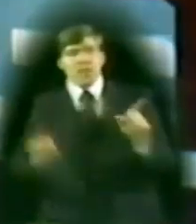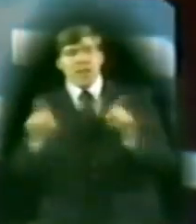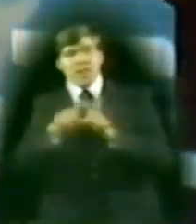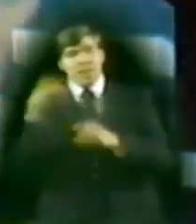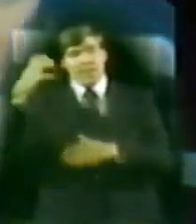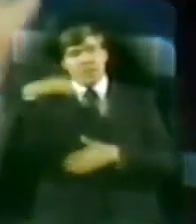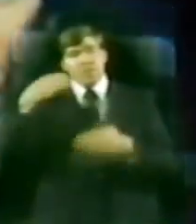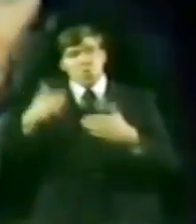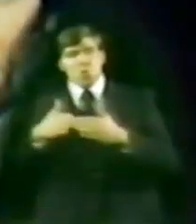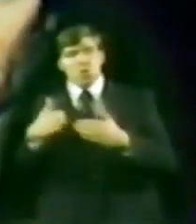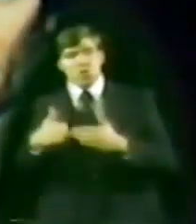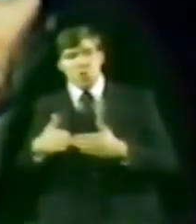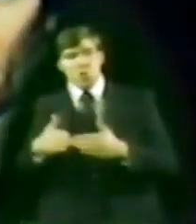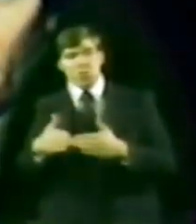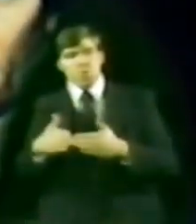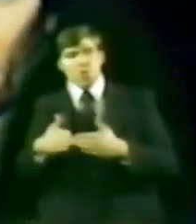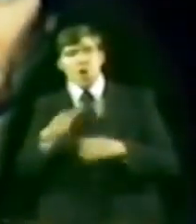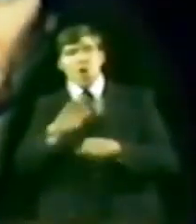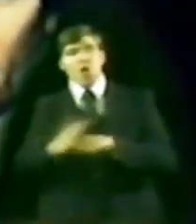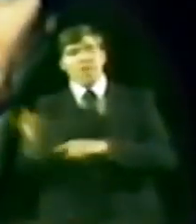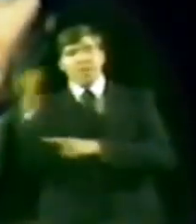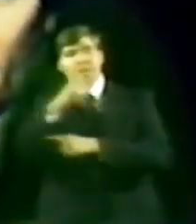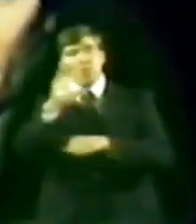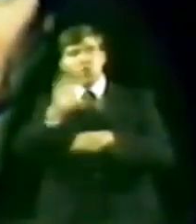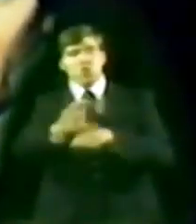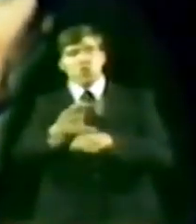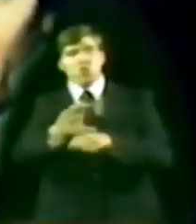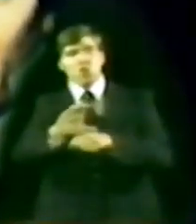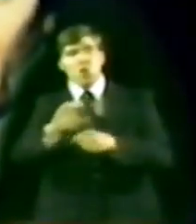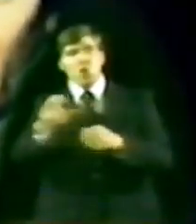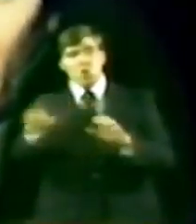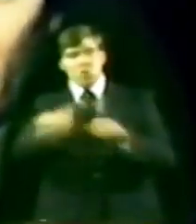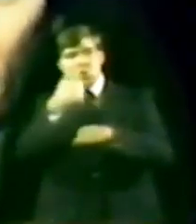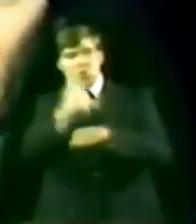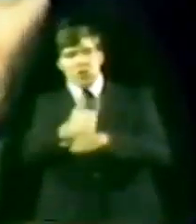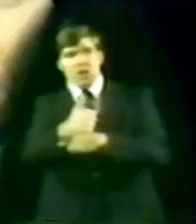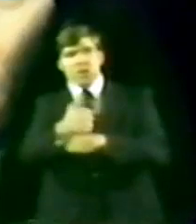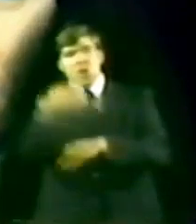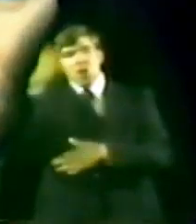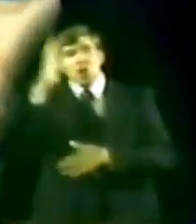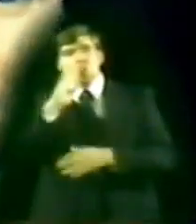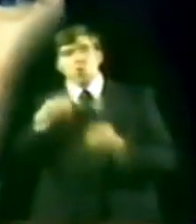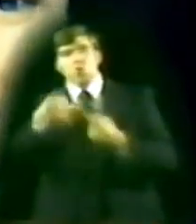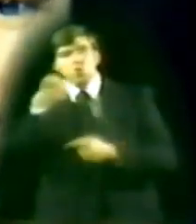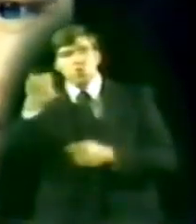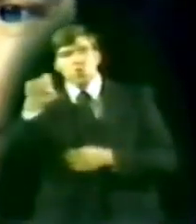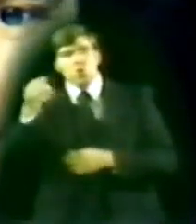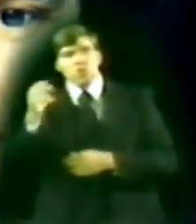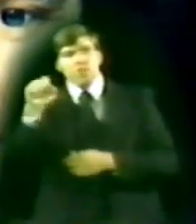cornerstone. On the day the church was organized, God spoke to Joseph Smith and said,